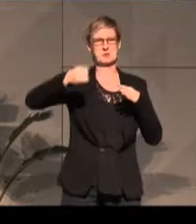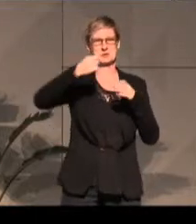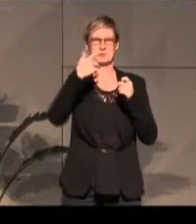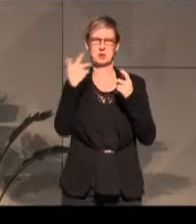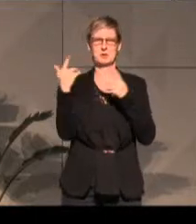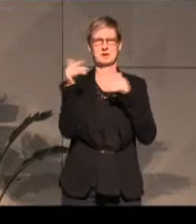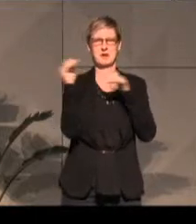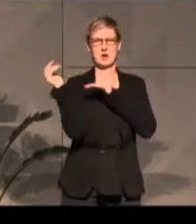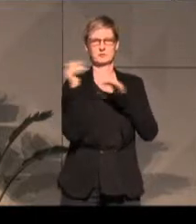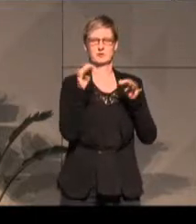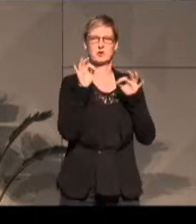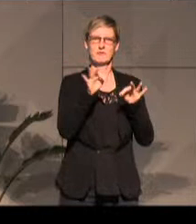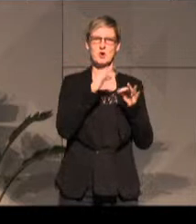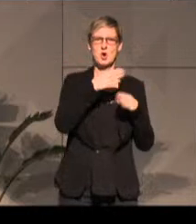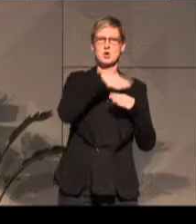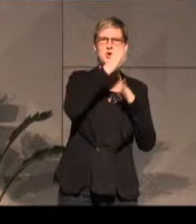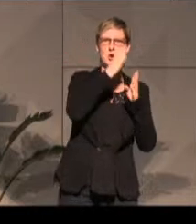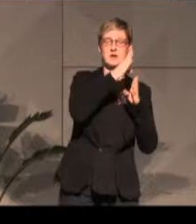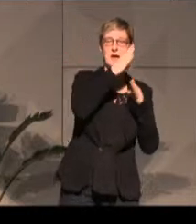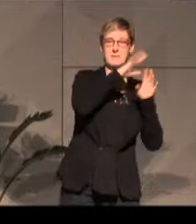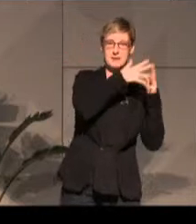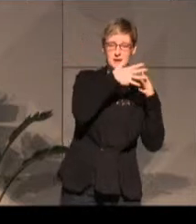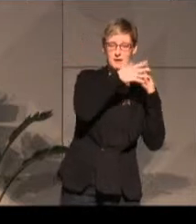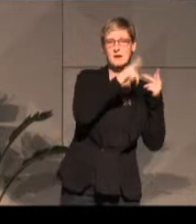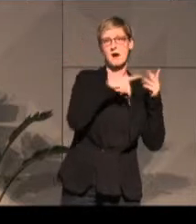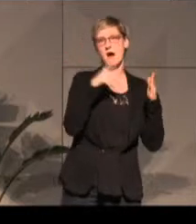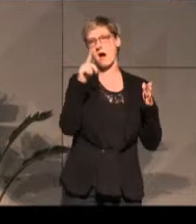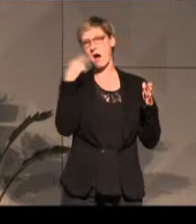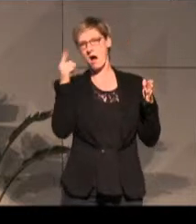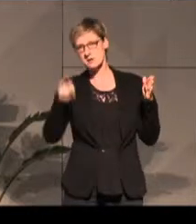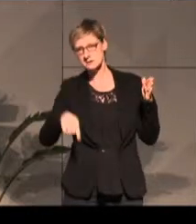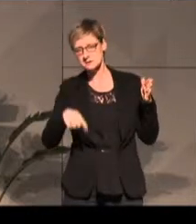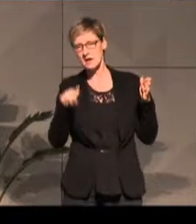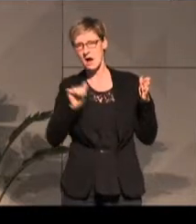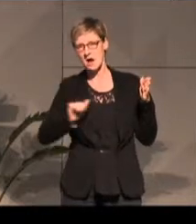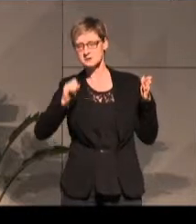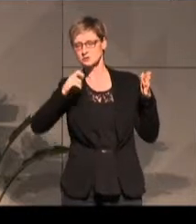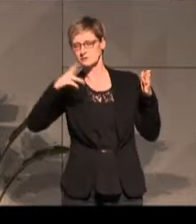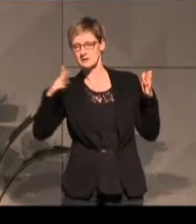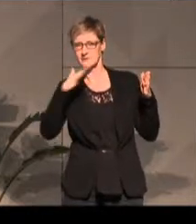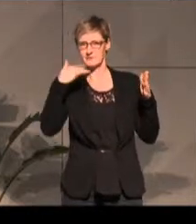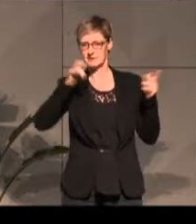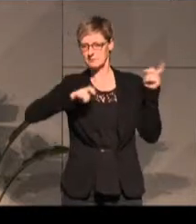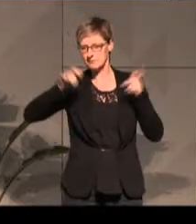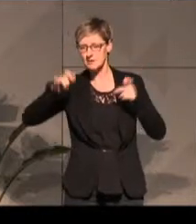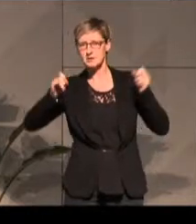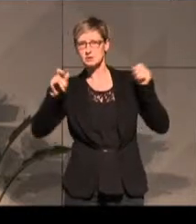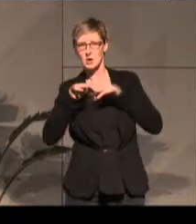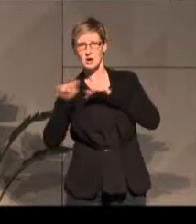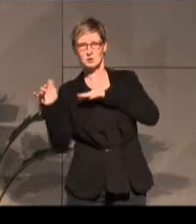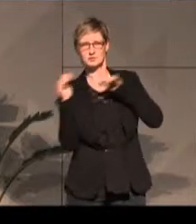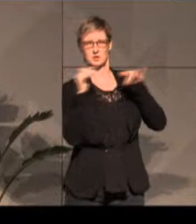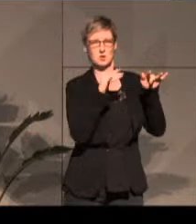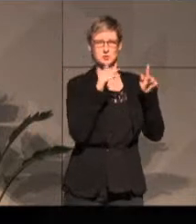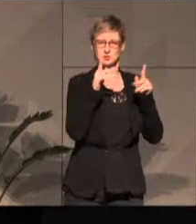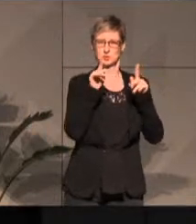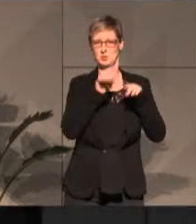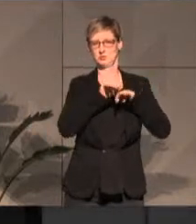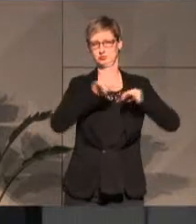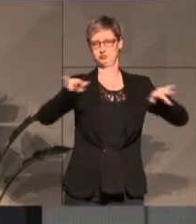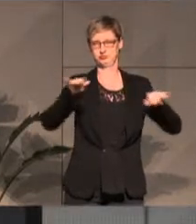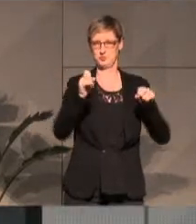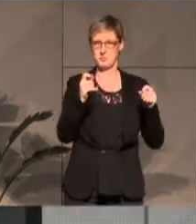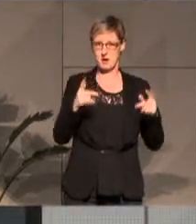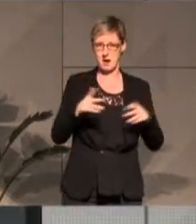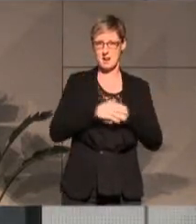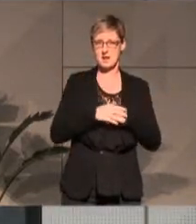the world. This is the climate kitchen for Europe, for Asia, for North America, and the contrast